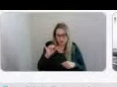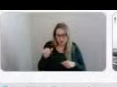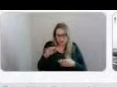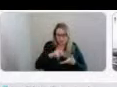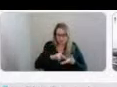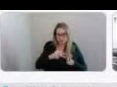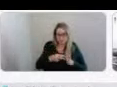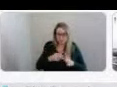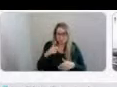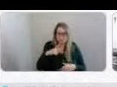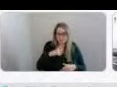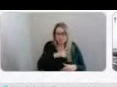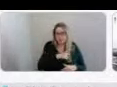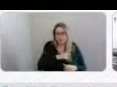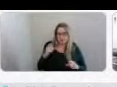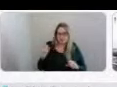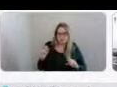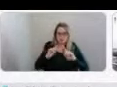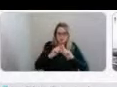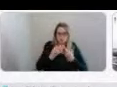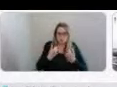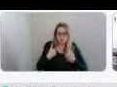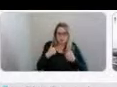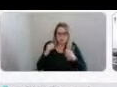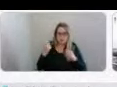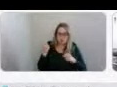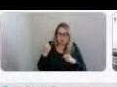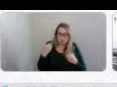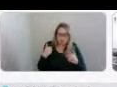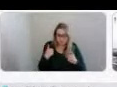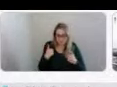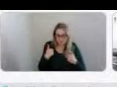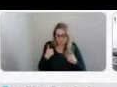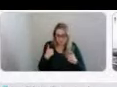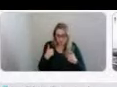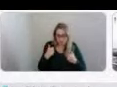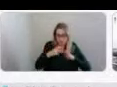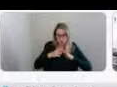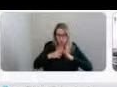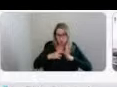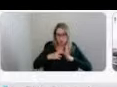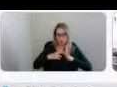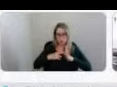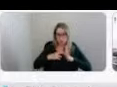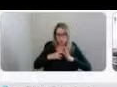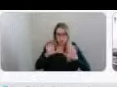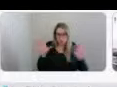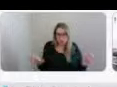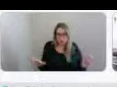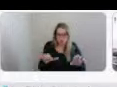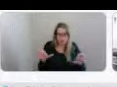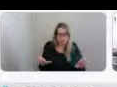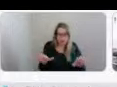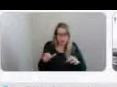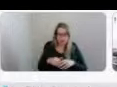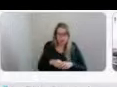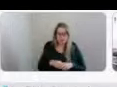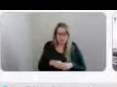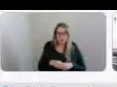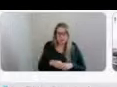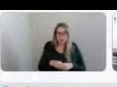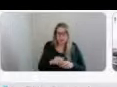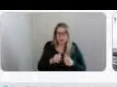means that our legislative district has always had representation and activities and an